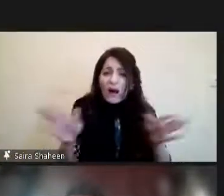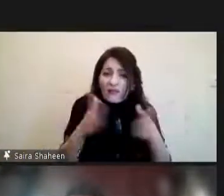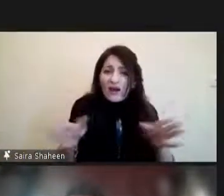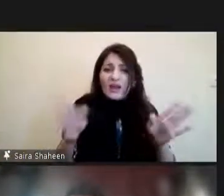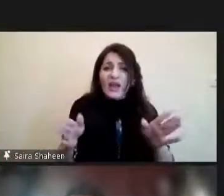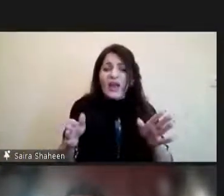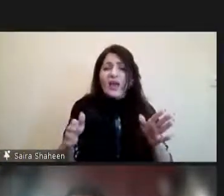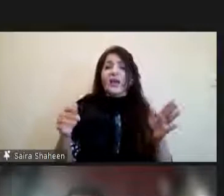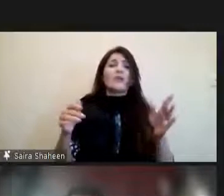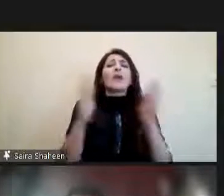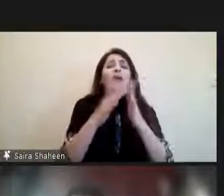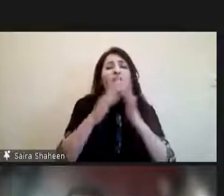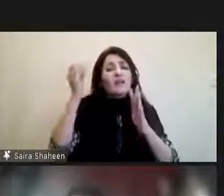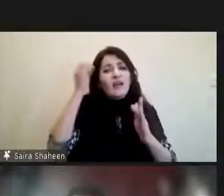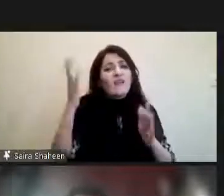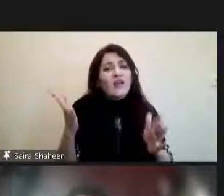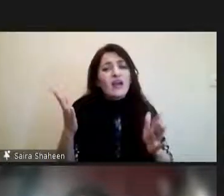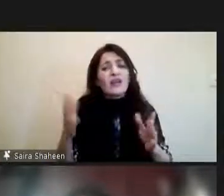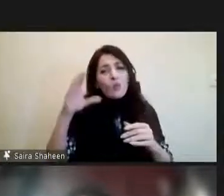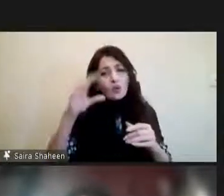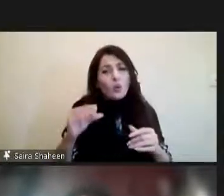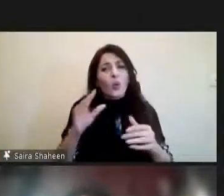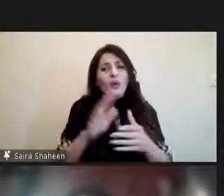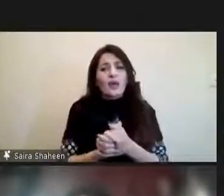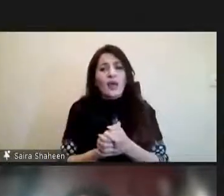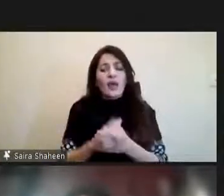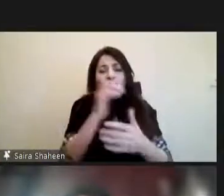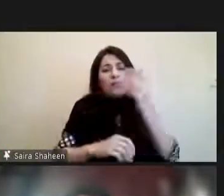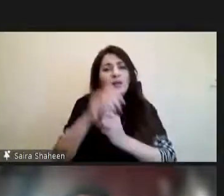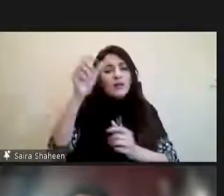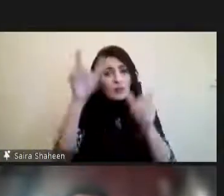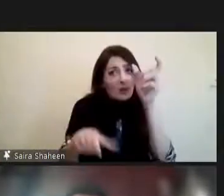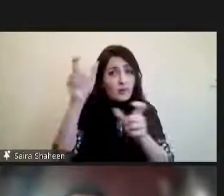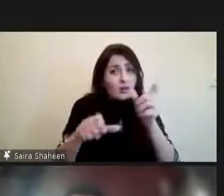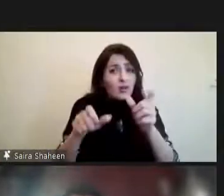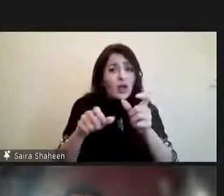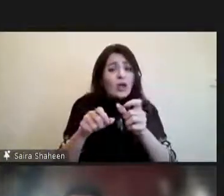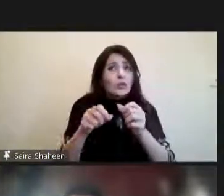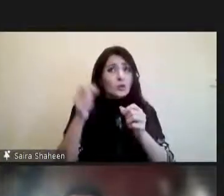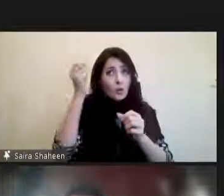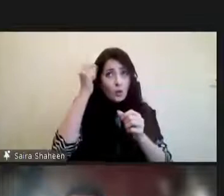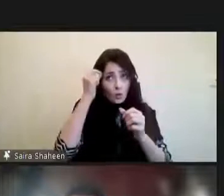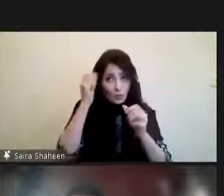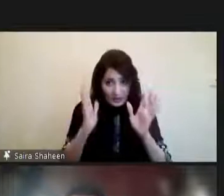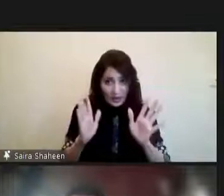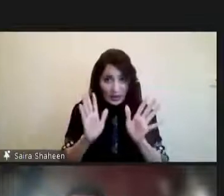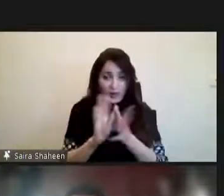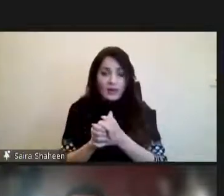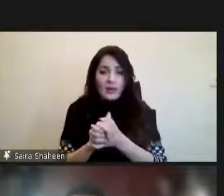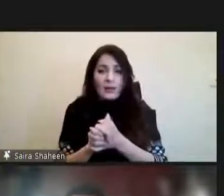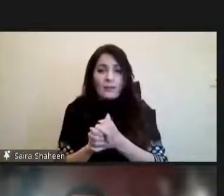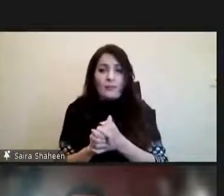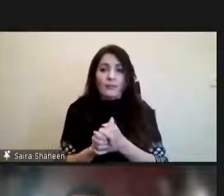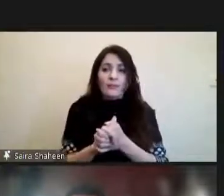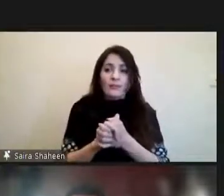that the levels of adoption amongst people with disabilities are significantly lower than the levels of adoption amongst